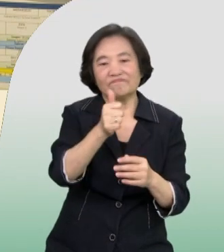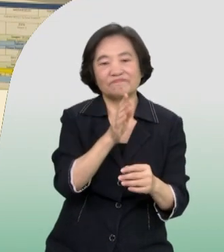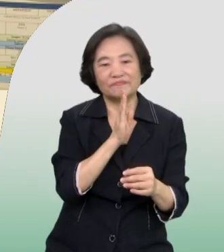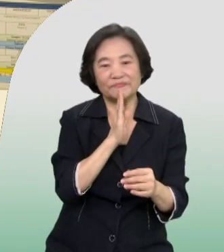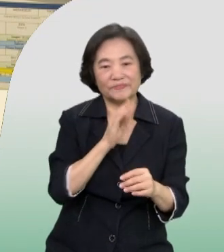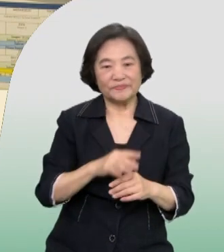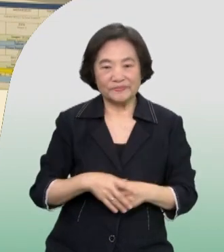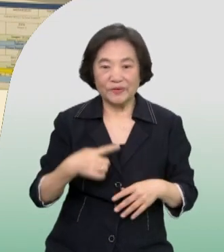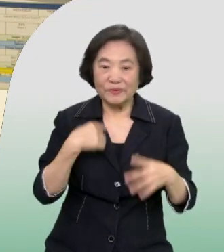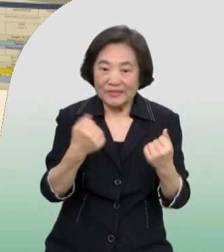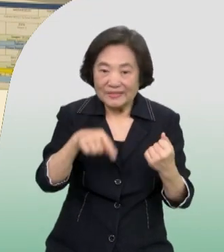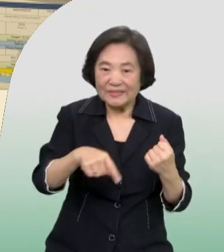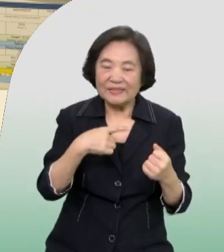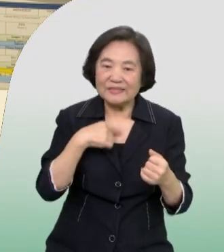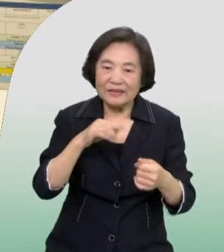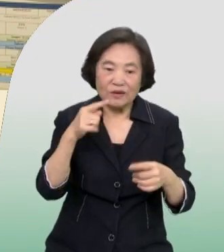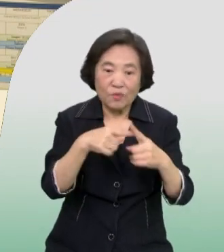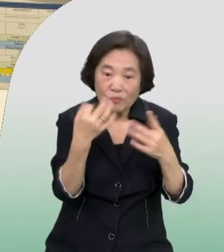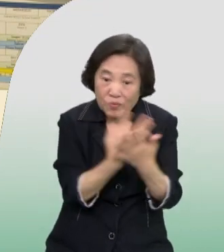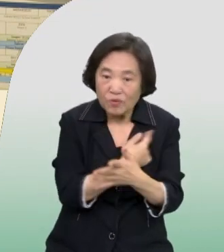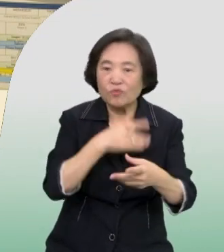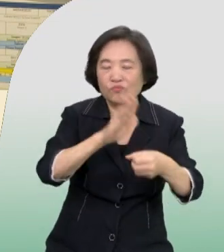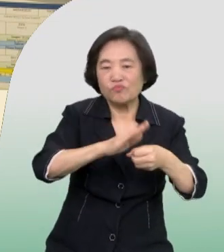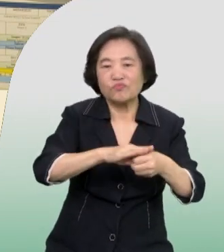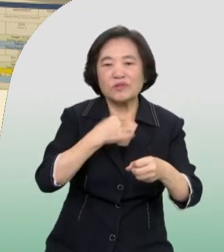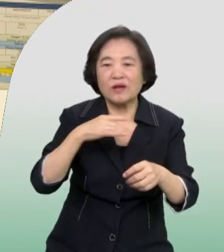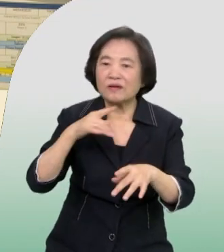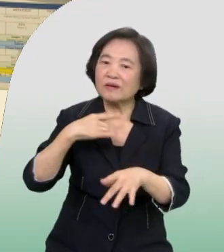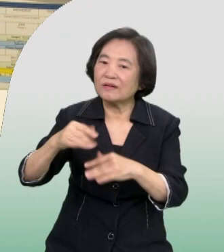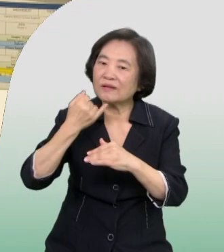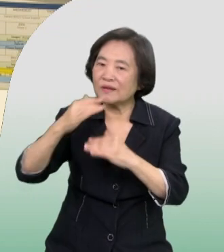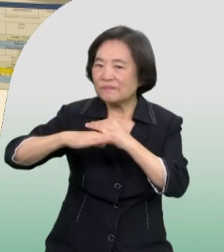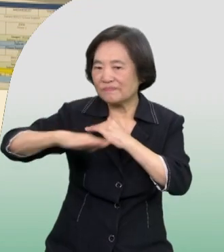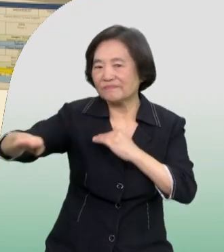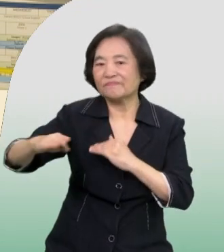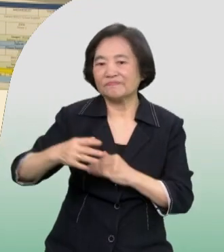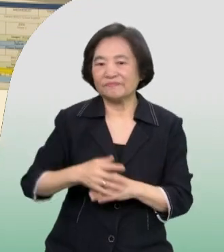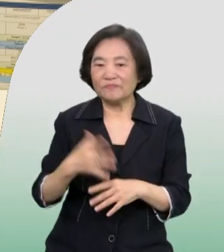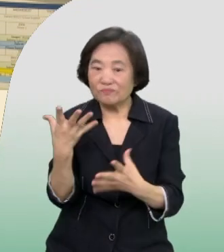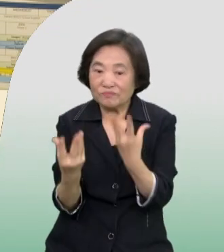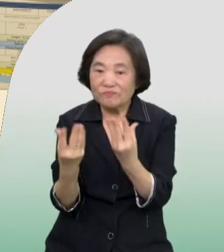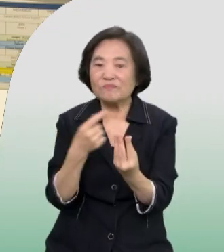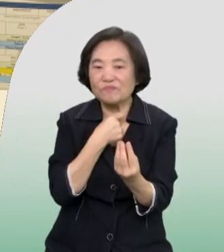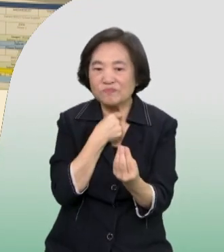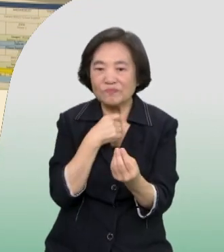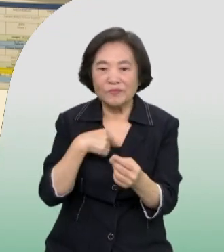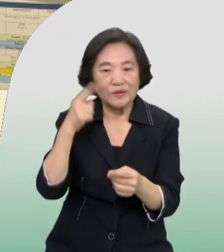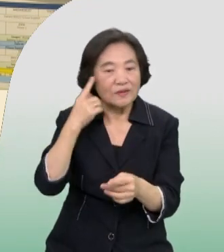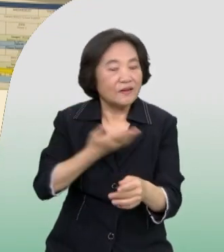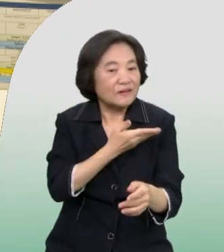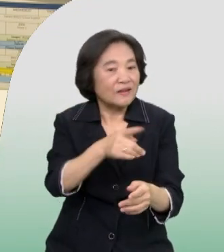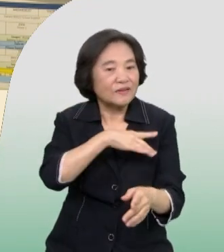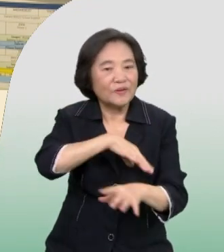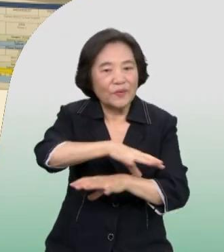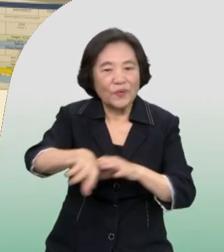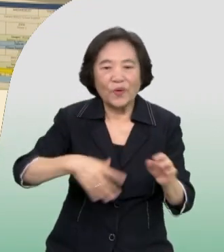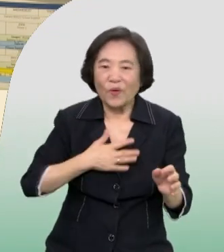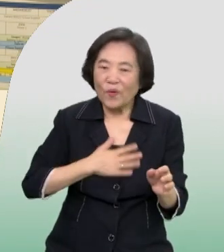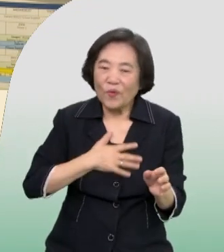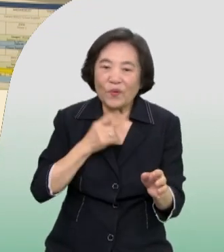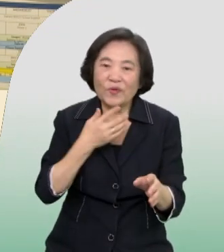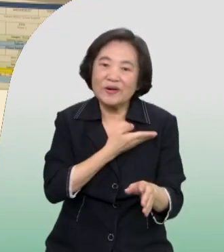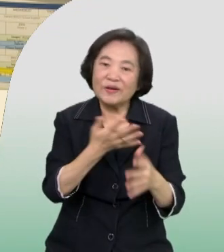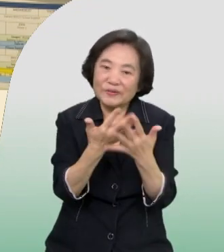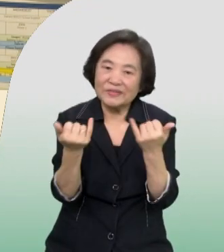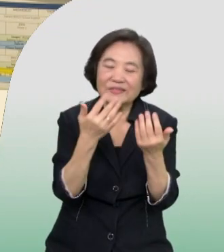principal here in particular is to bridge that gap for the staff. You know, provide them with being able to be comfortable in that